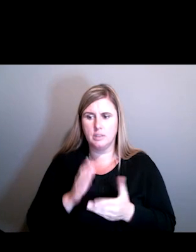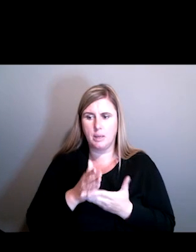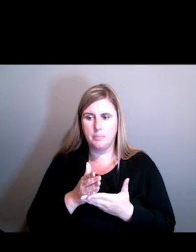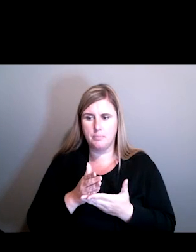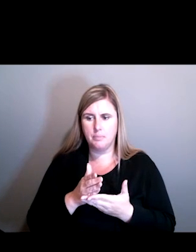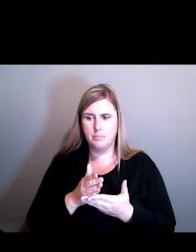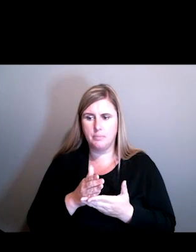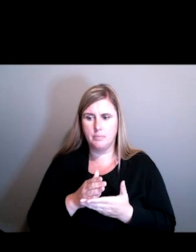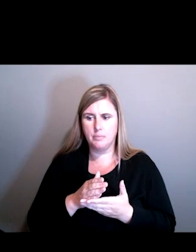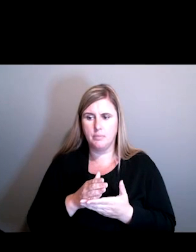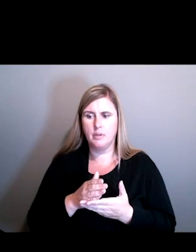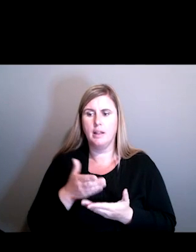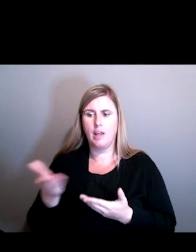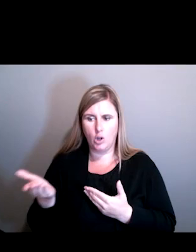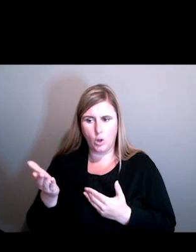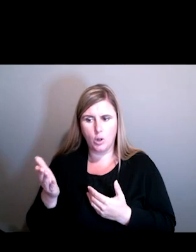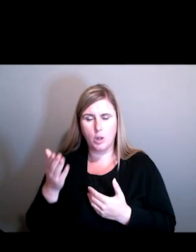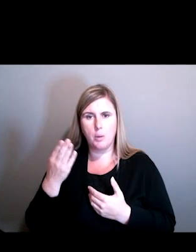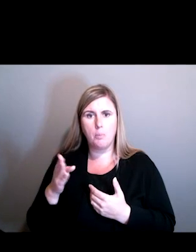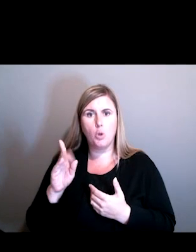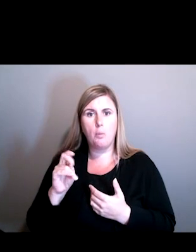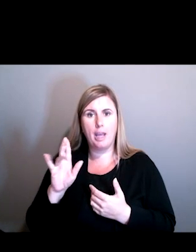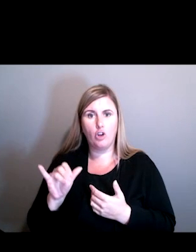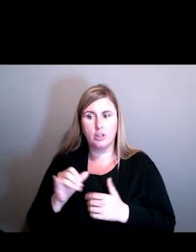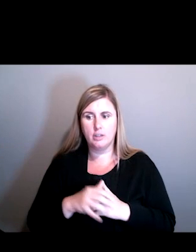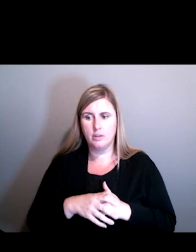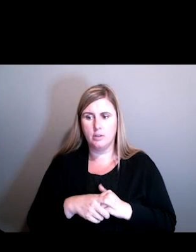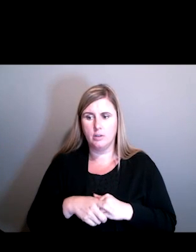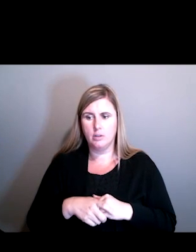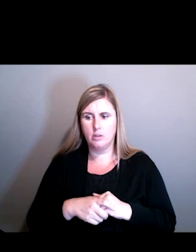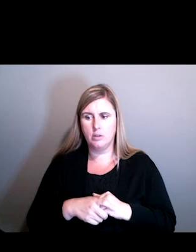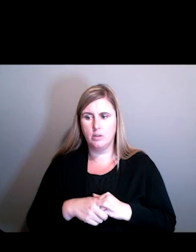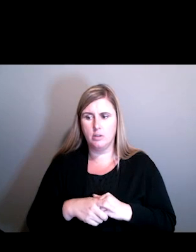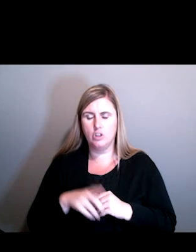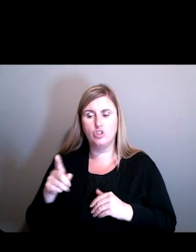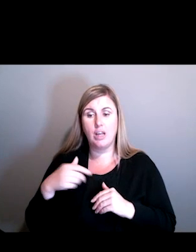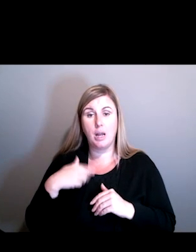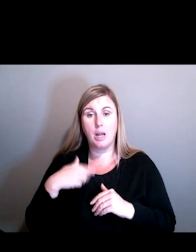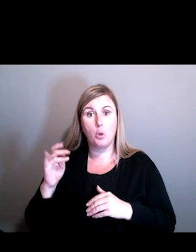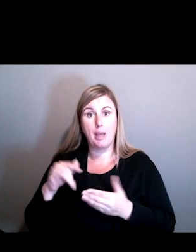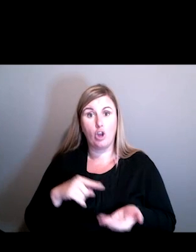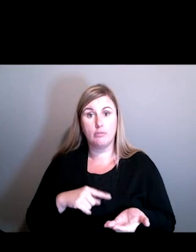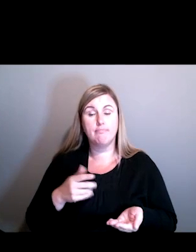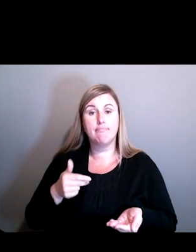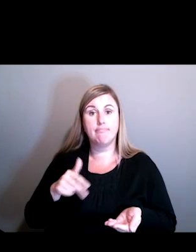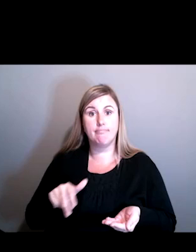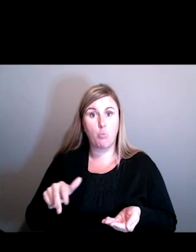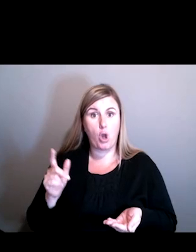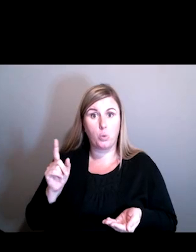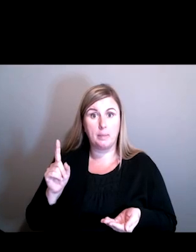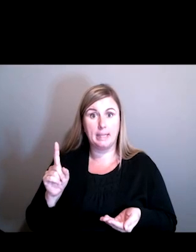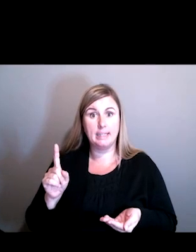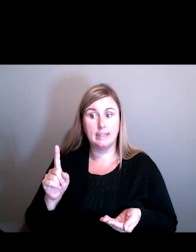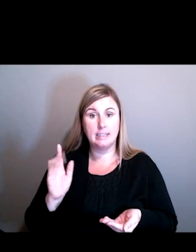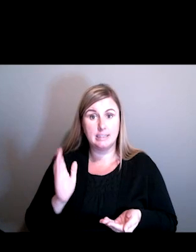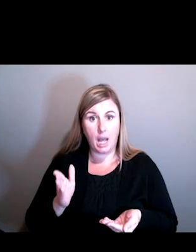Stop. There you go. There's your blueberries. So she had the blueberries and she held them in her hand and said, walk with